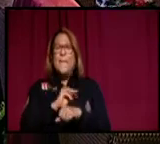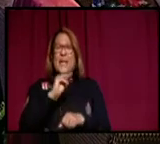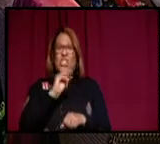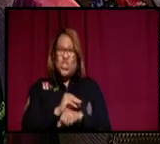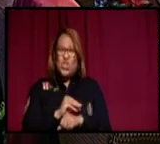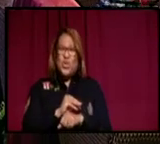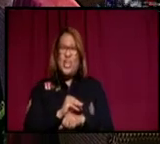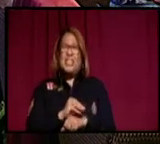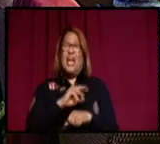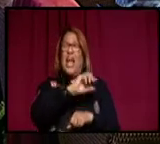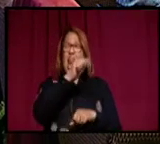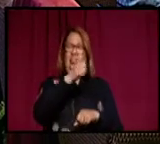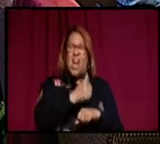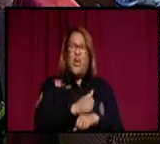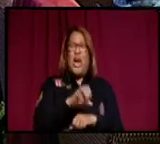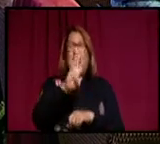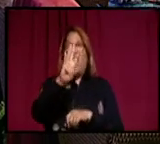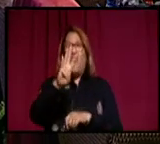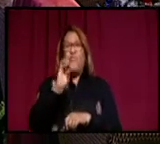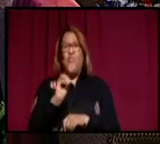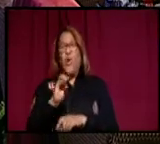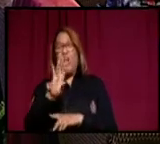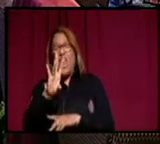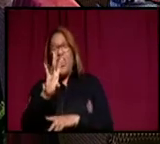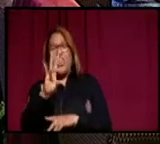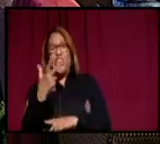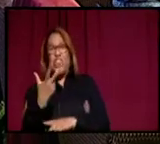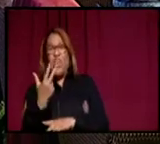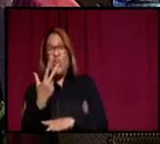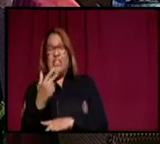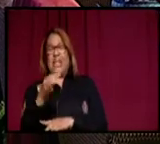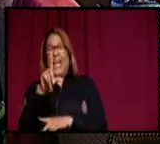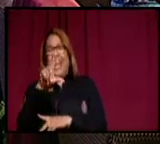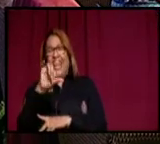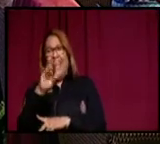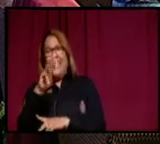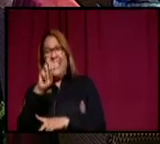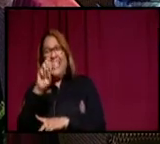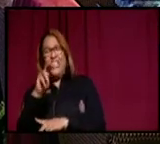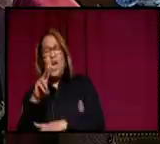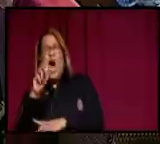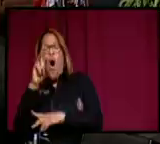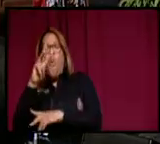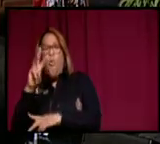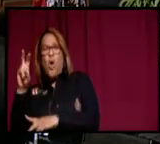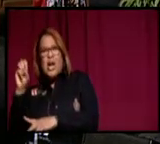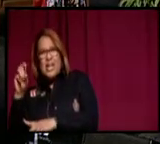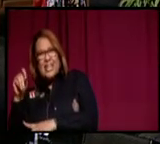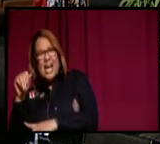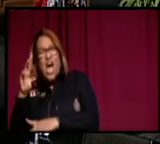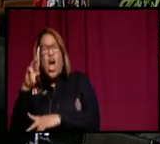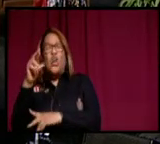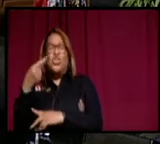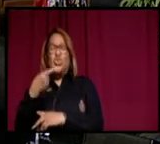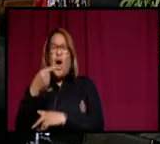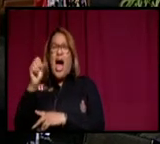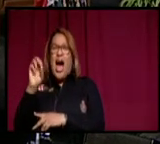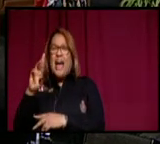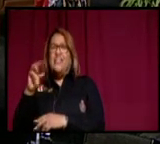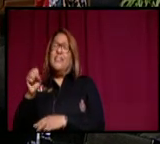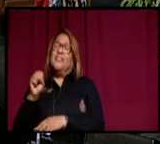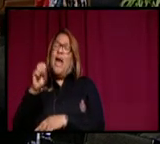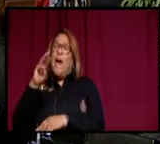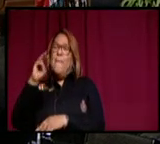that's located at 4013 Lindenwood Drive in Matteson, Illinois. And as soon as we can get back together, we'll